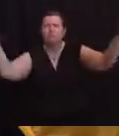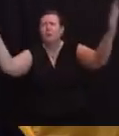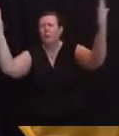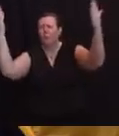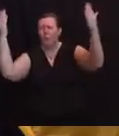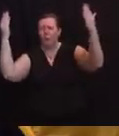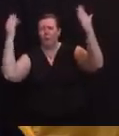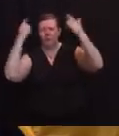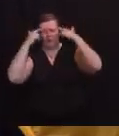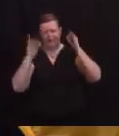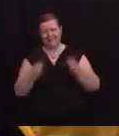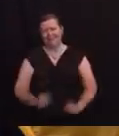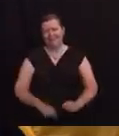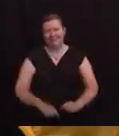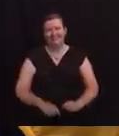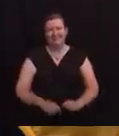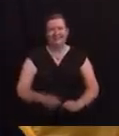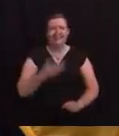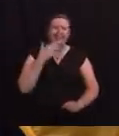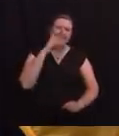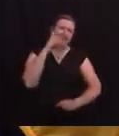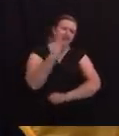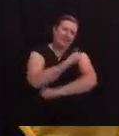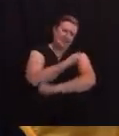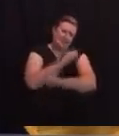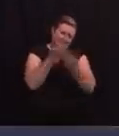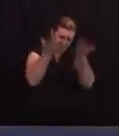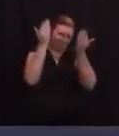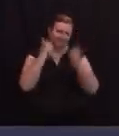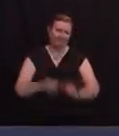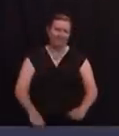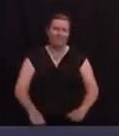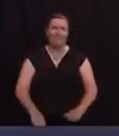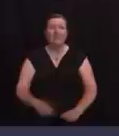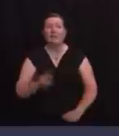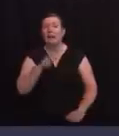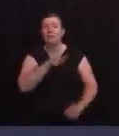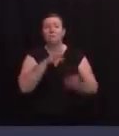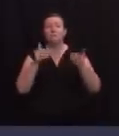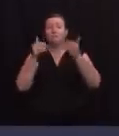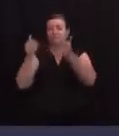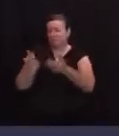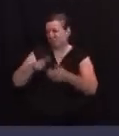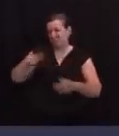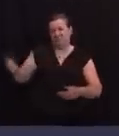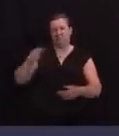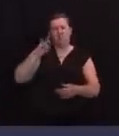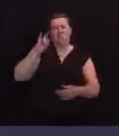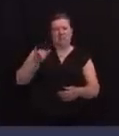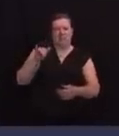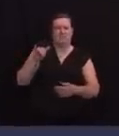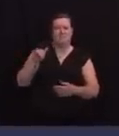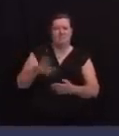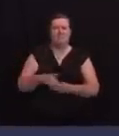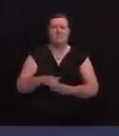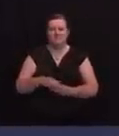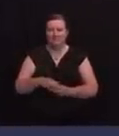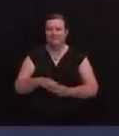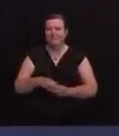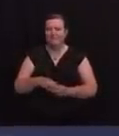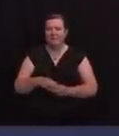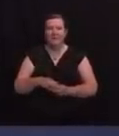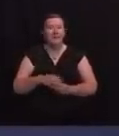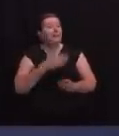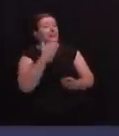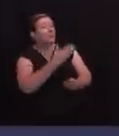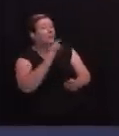vaccinated. With that, please help me welcome the woman who needs no introduction, the Commissioner of the Department of Health, Judy Persichilli. Thank